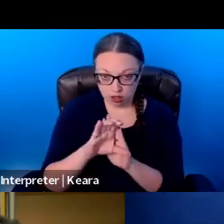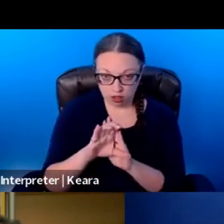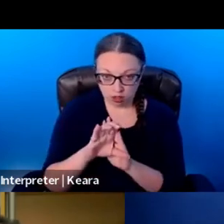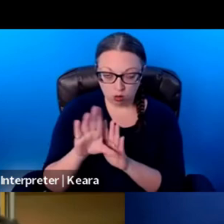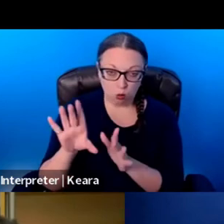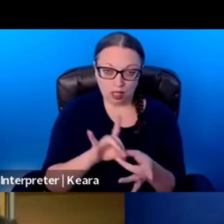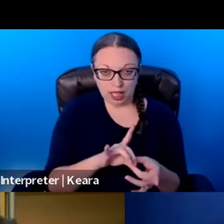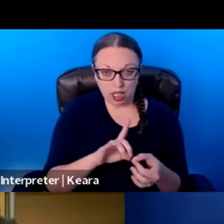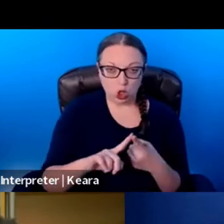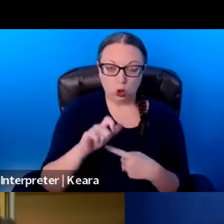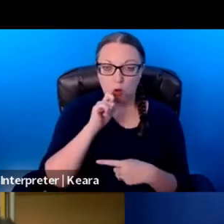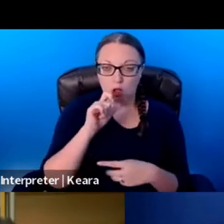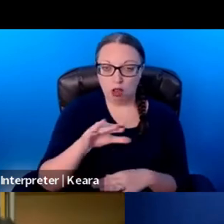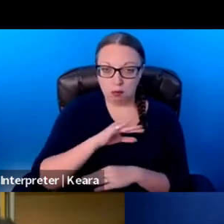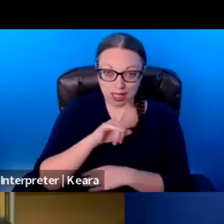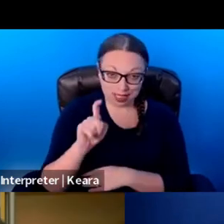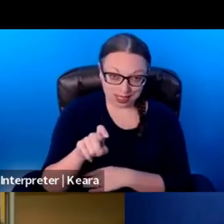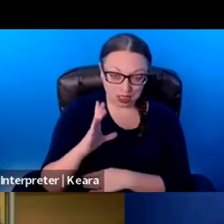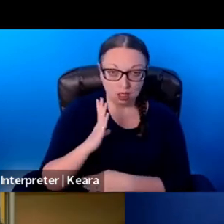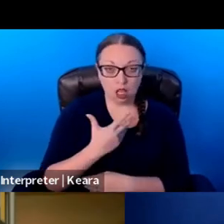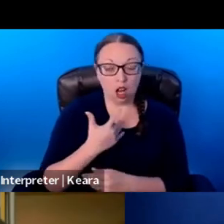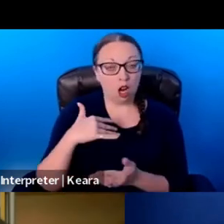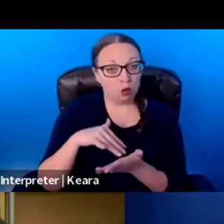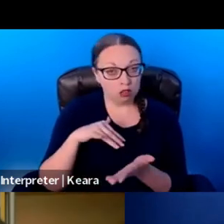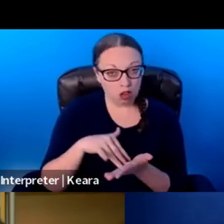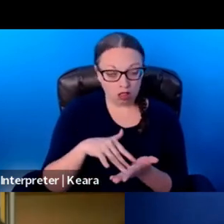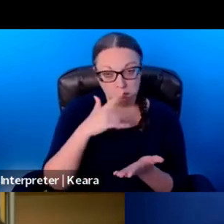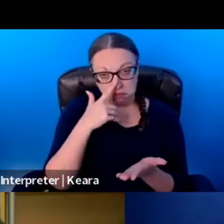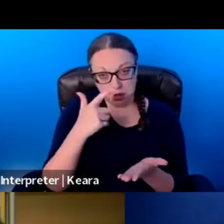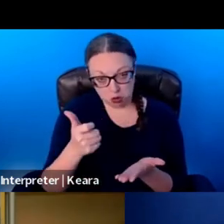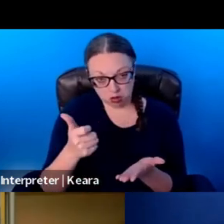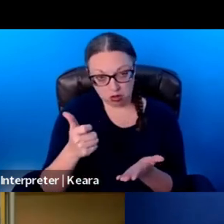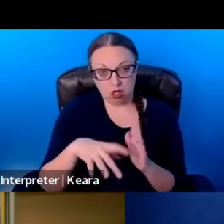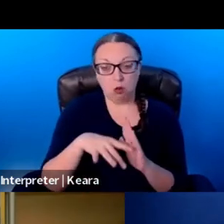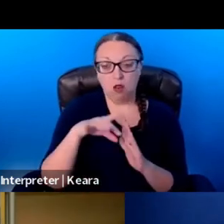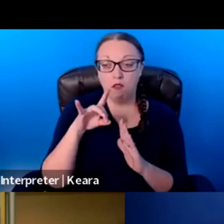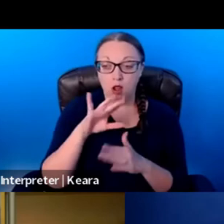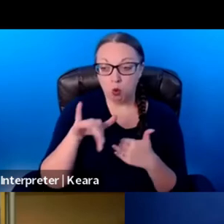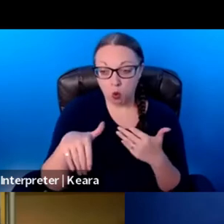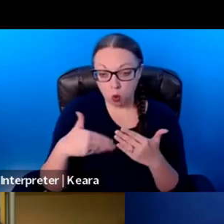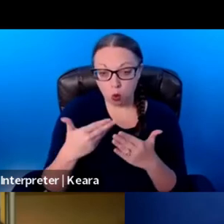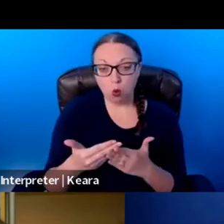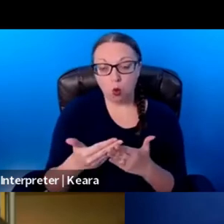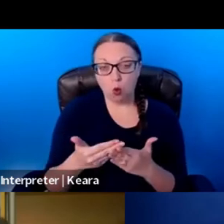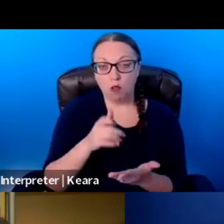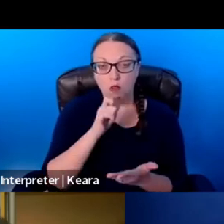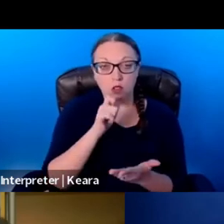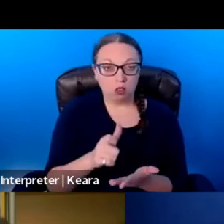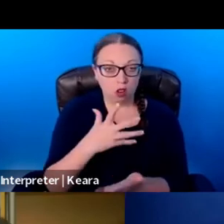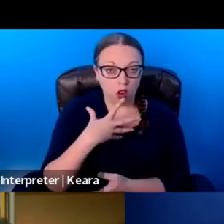need. So in our study, interestingly enough, we did find that all of the non-white